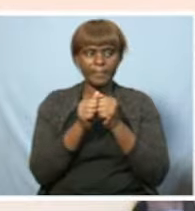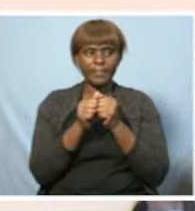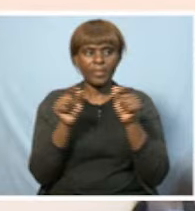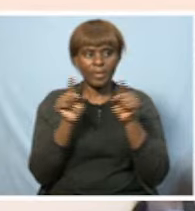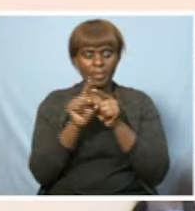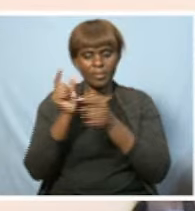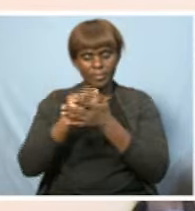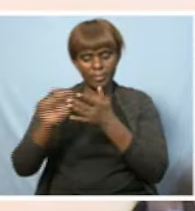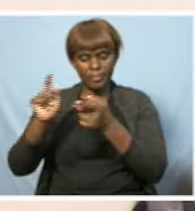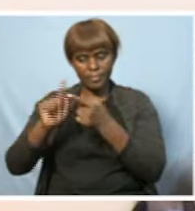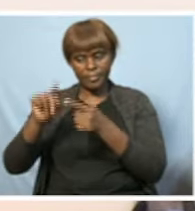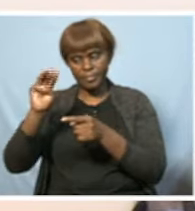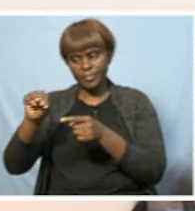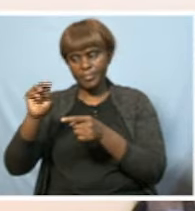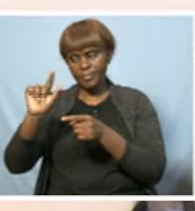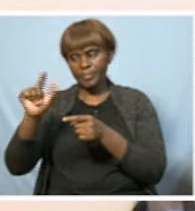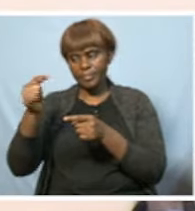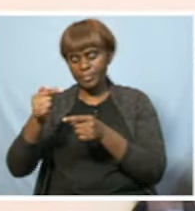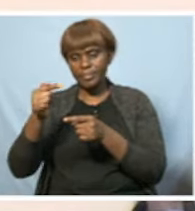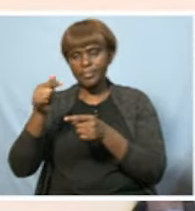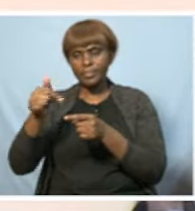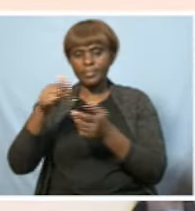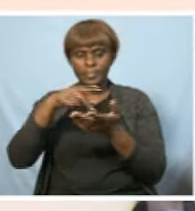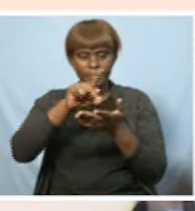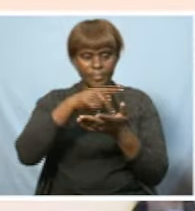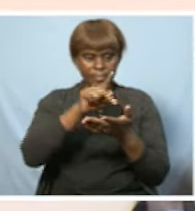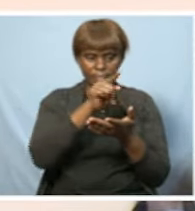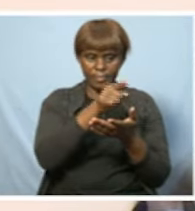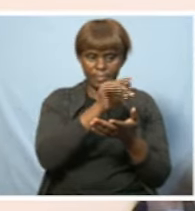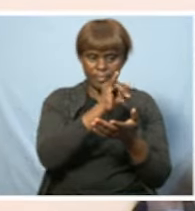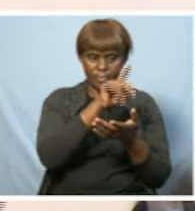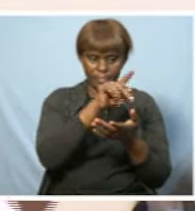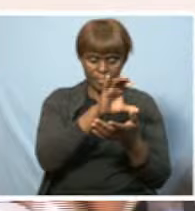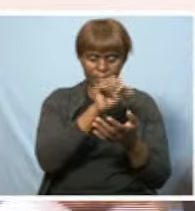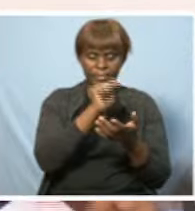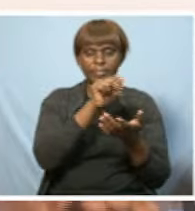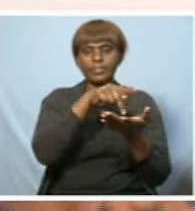written to the ministry requesting for funds so that the pending IPCs can be honored.